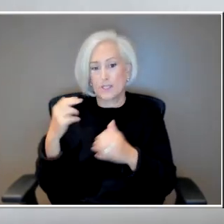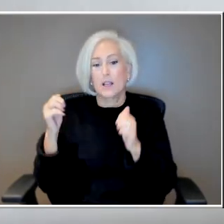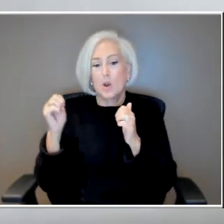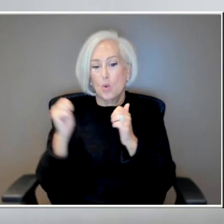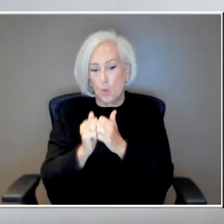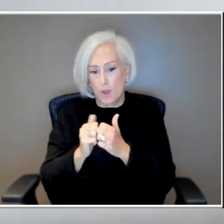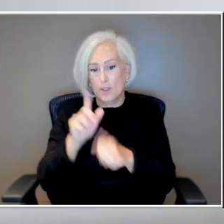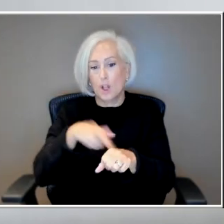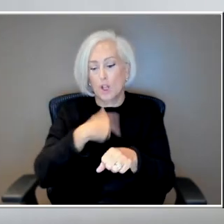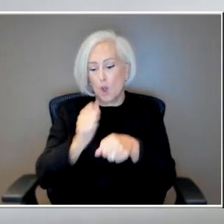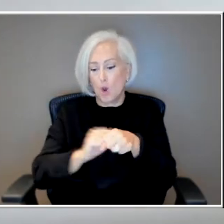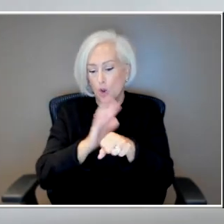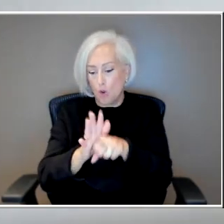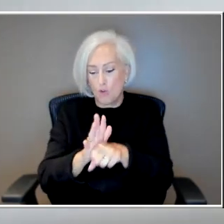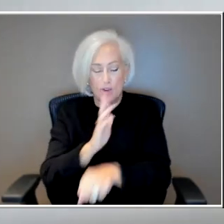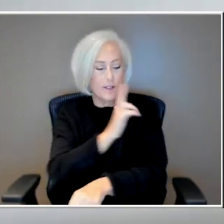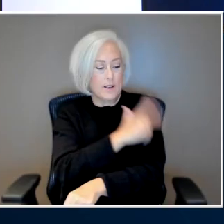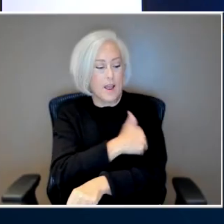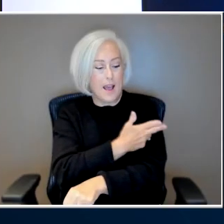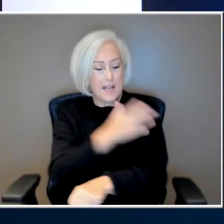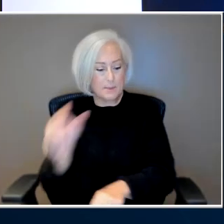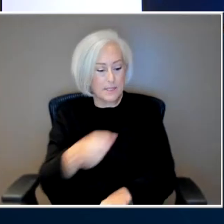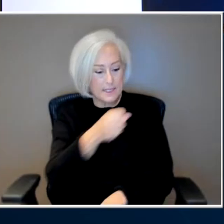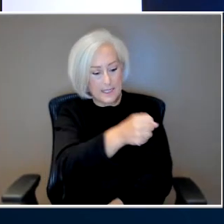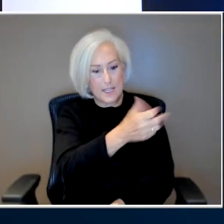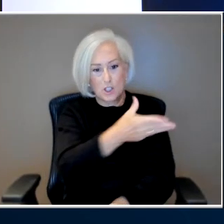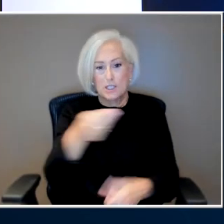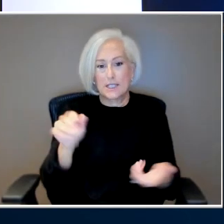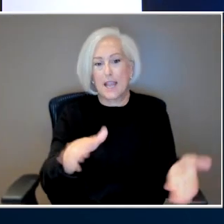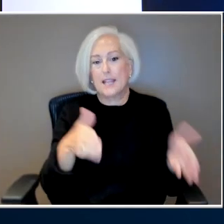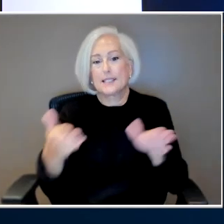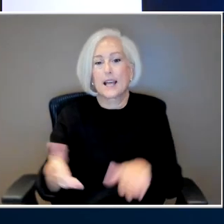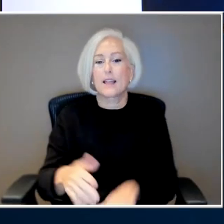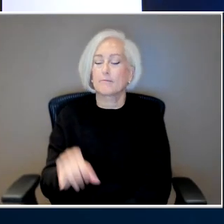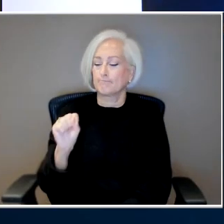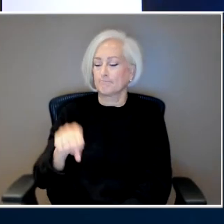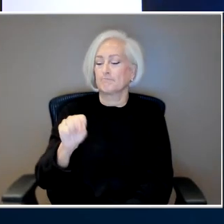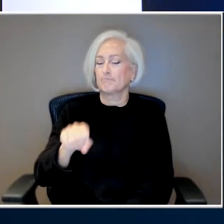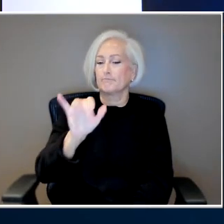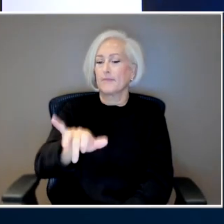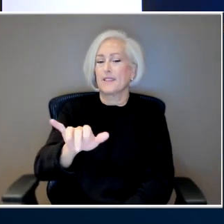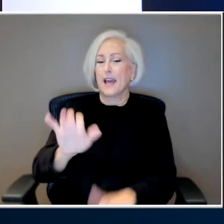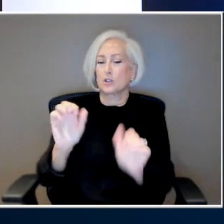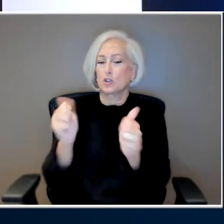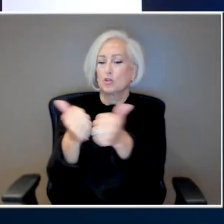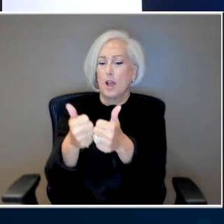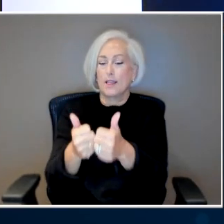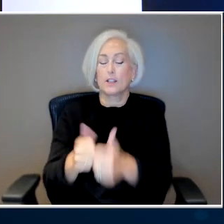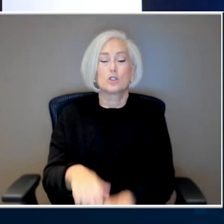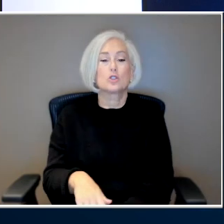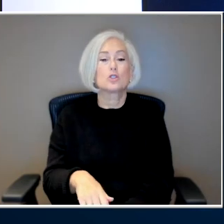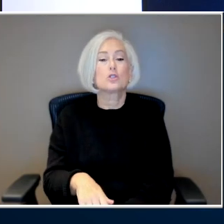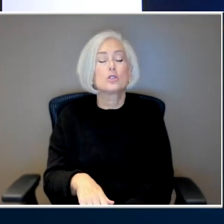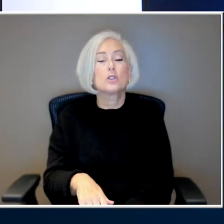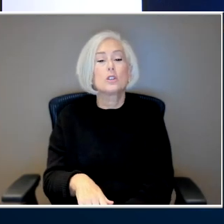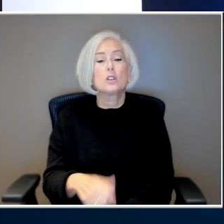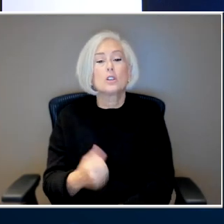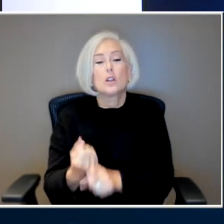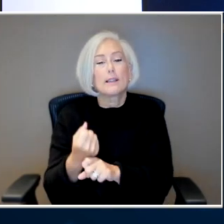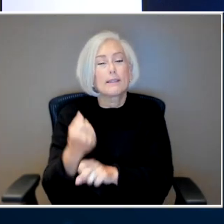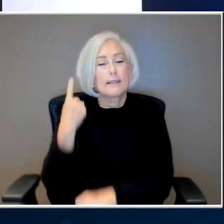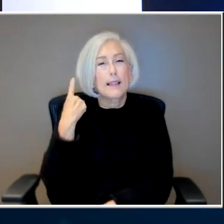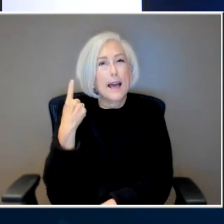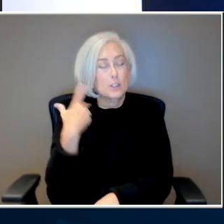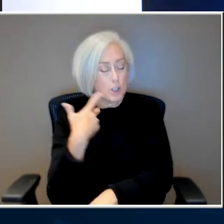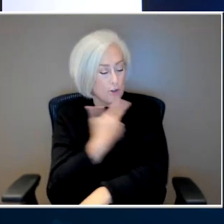death. Yeah, those are a challenge, aren't they? So now, vaccine uptake last year was about 20%,